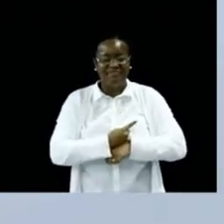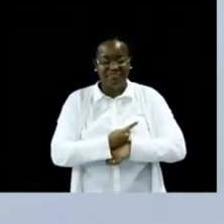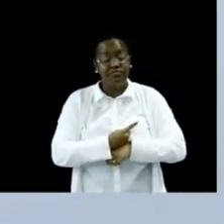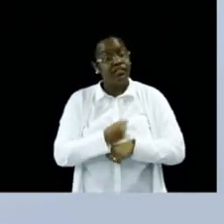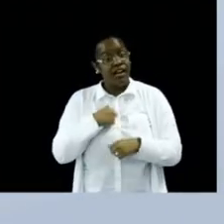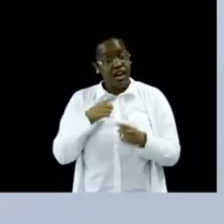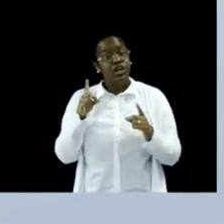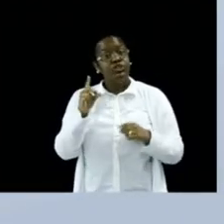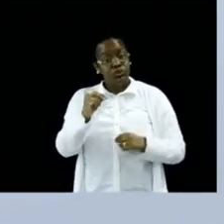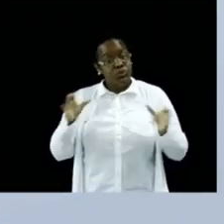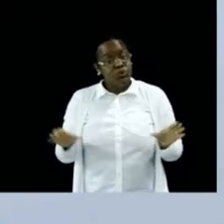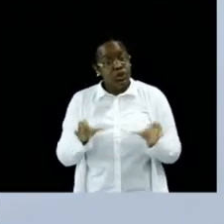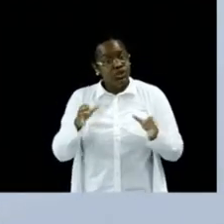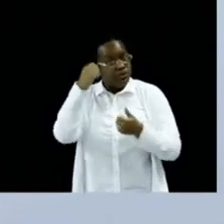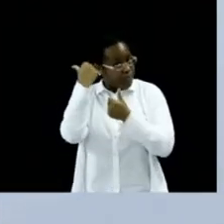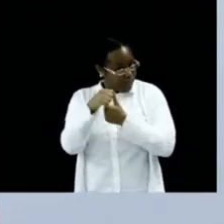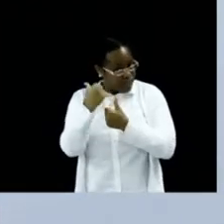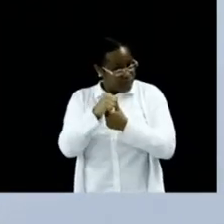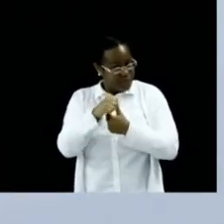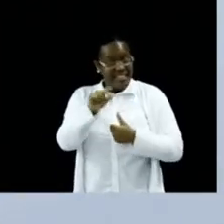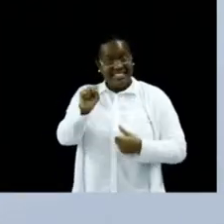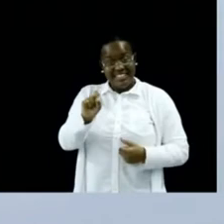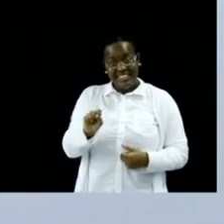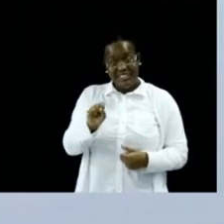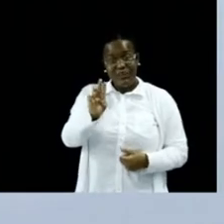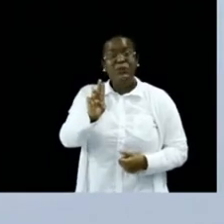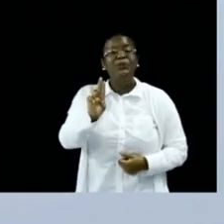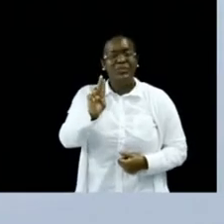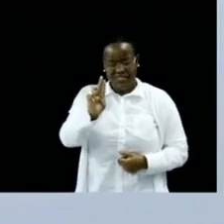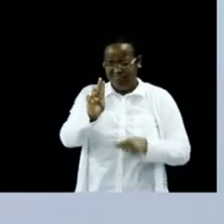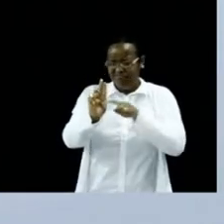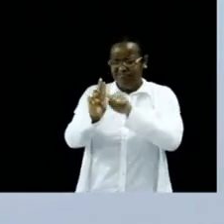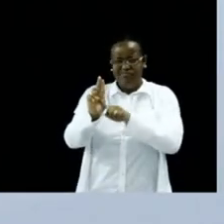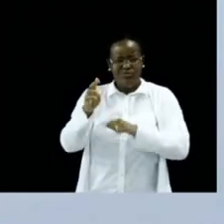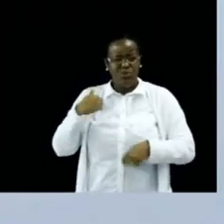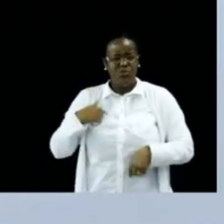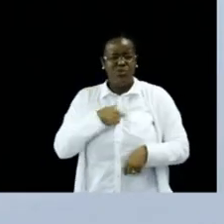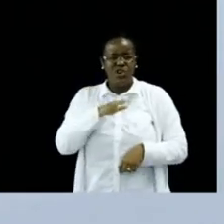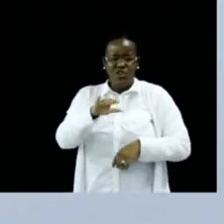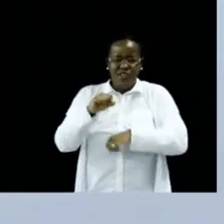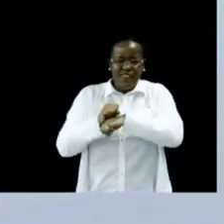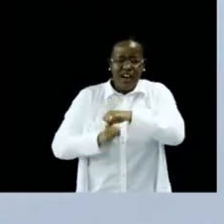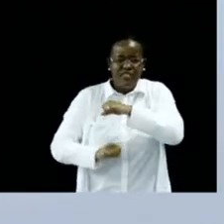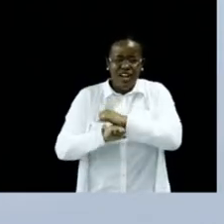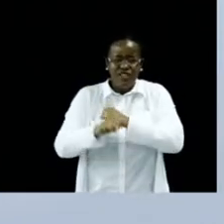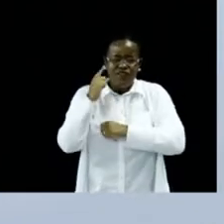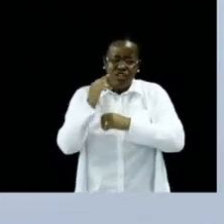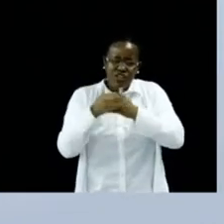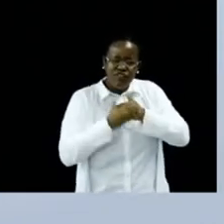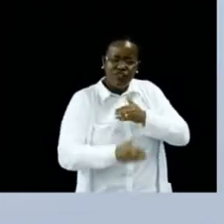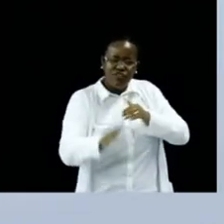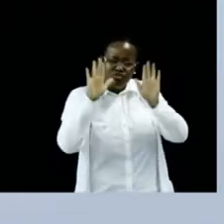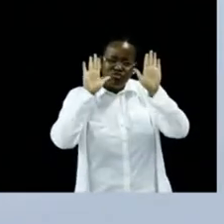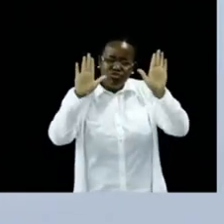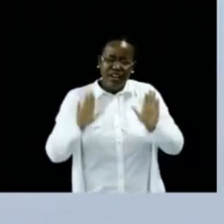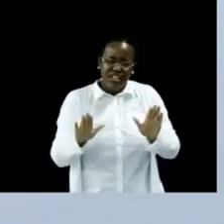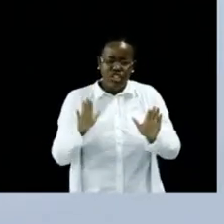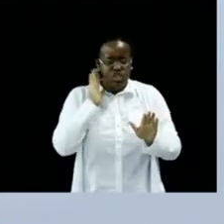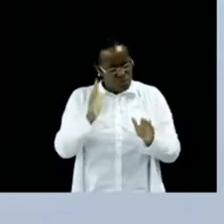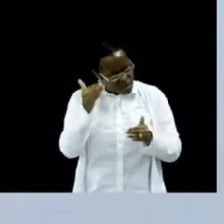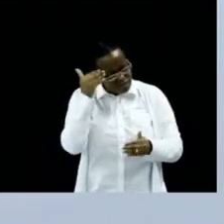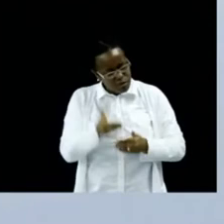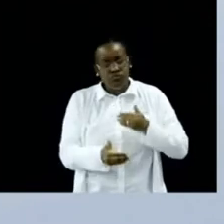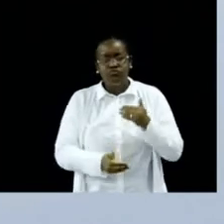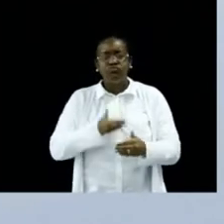I encourage you all to remember Texas Southern as the foundation for your greatness as you move